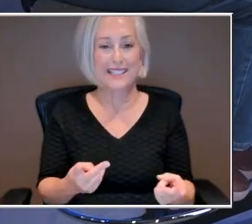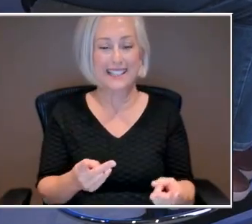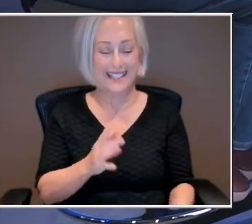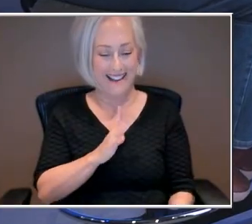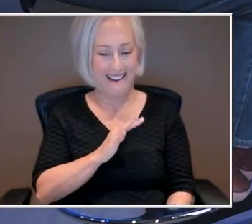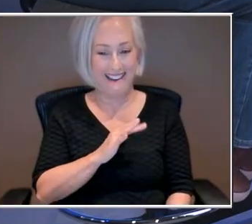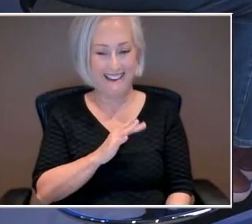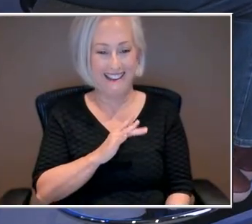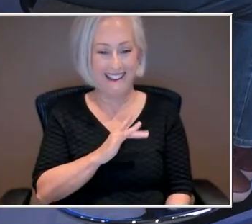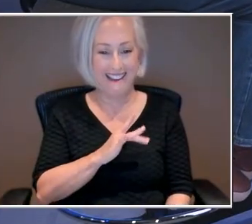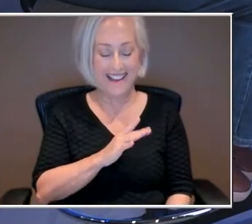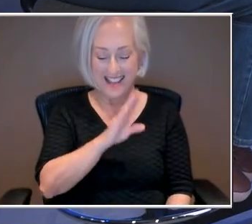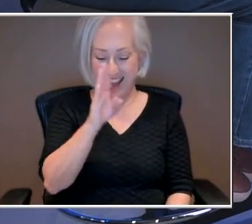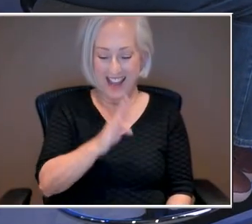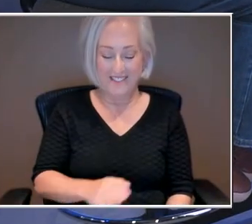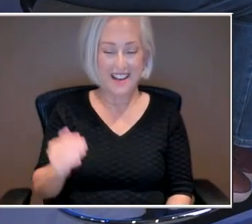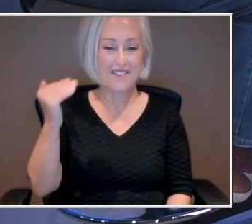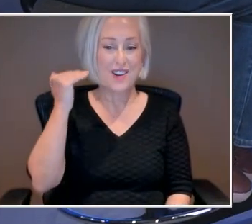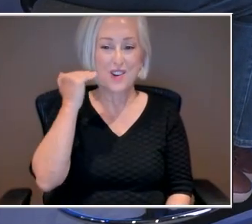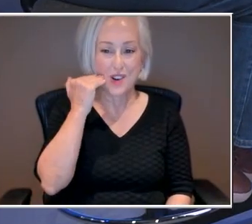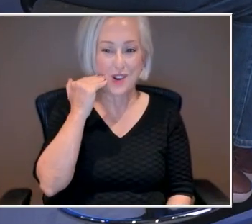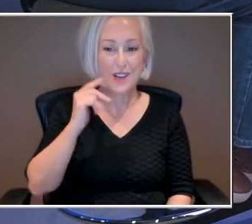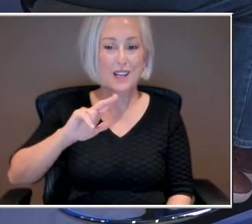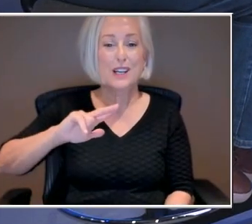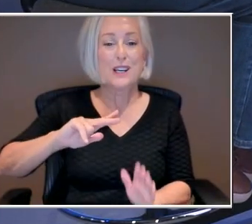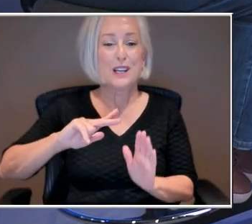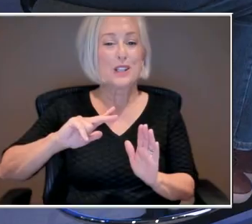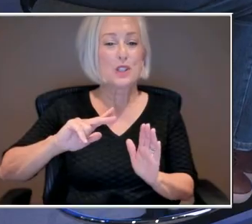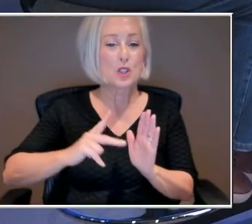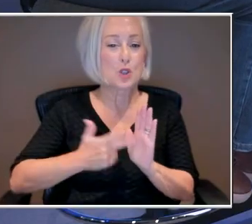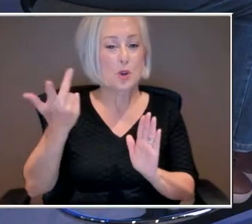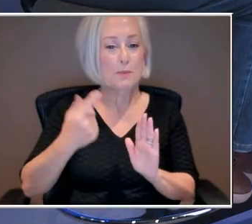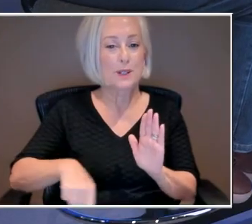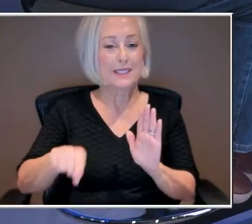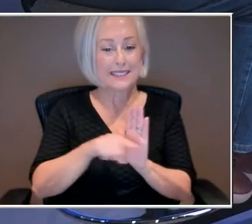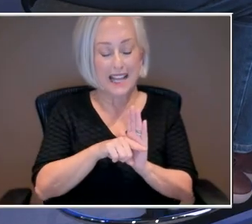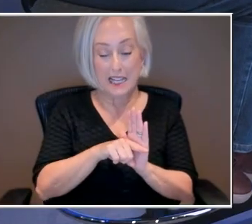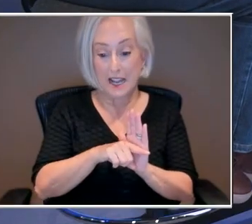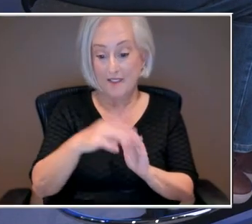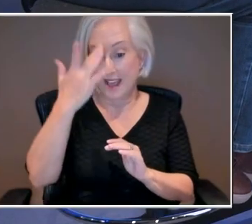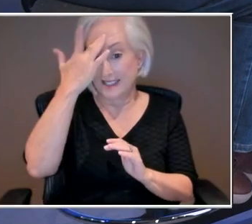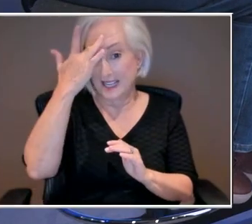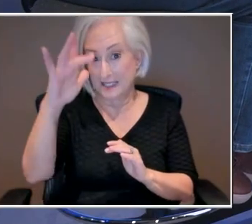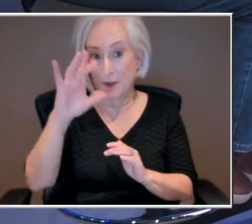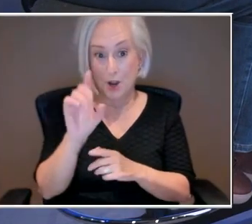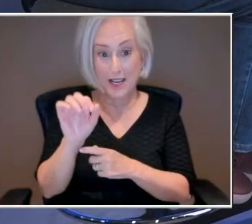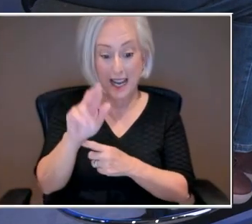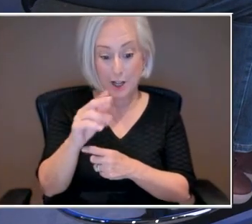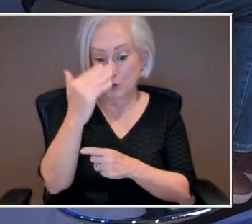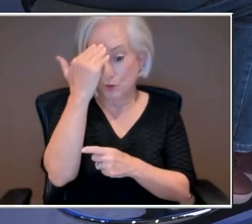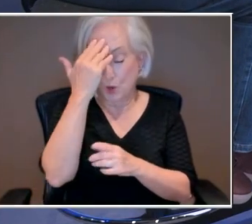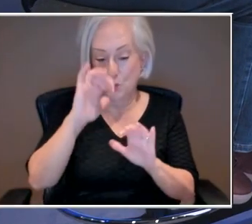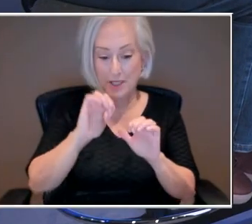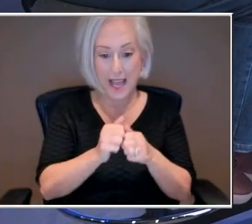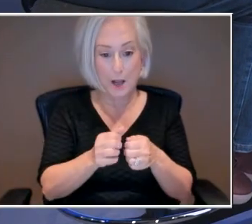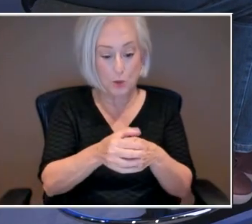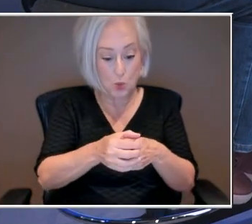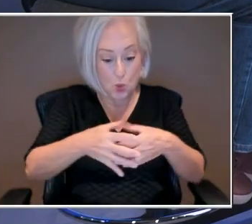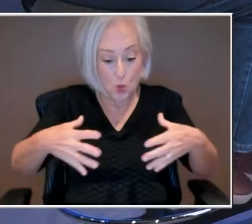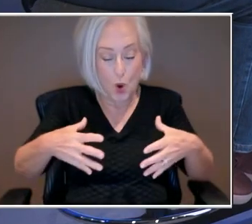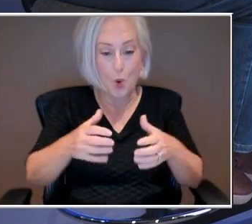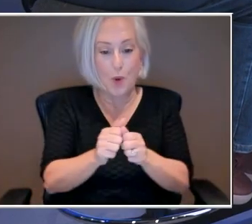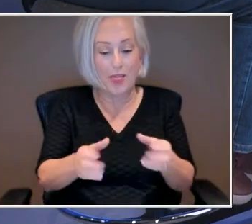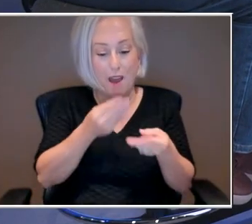I've never heard triple negative breast cancer described as a smart cancer that knows how to grow without being fed. That's such a great explanation.